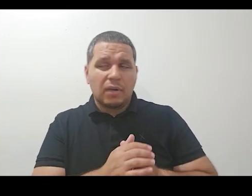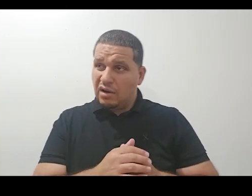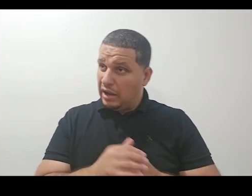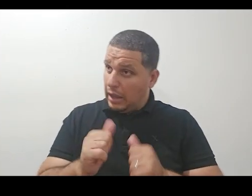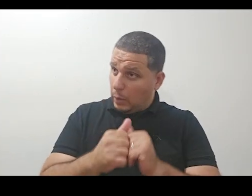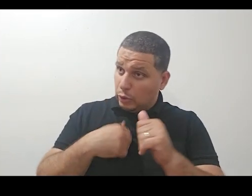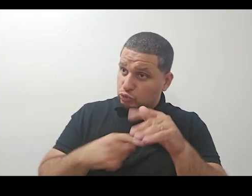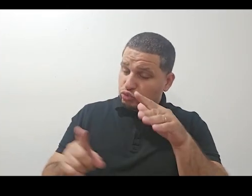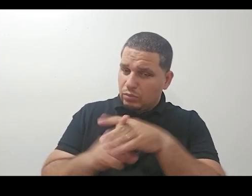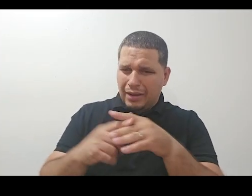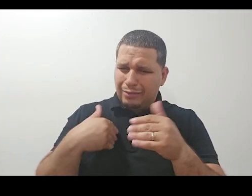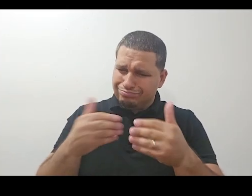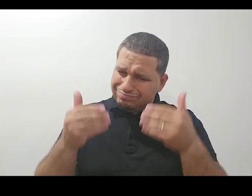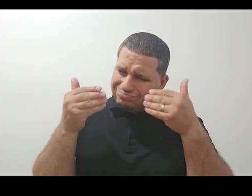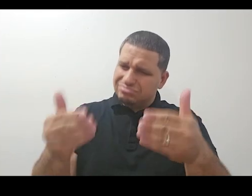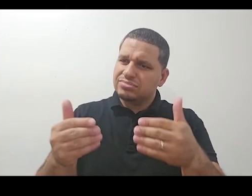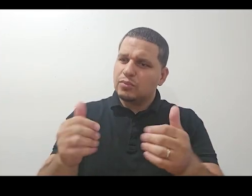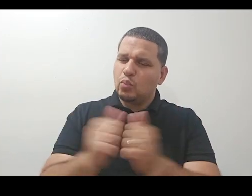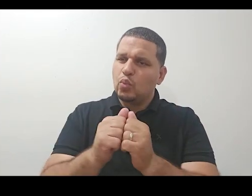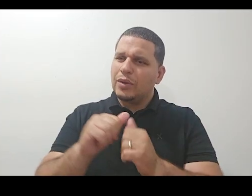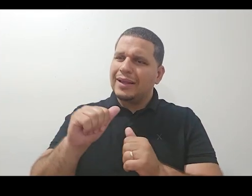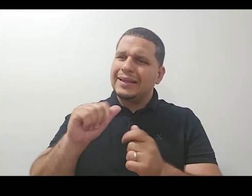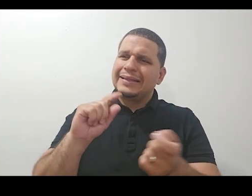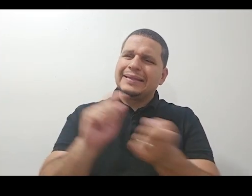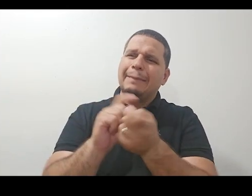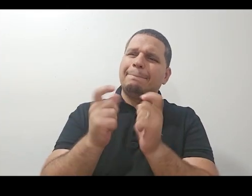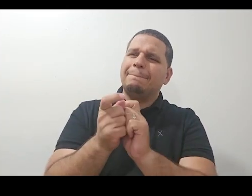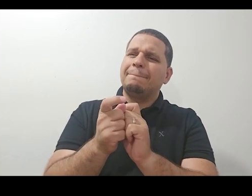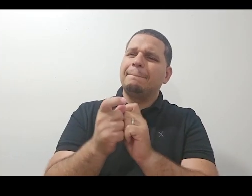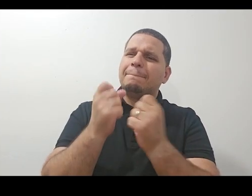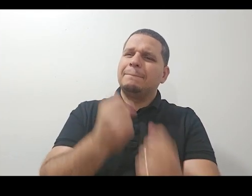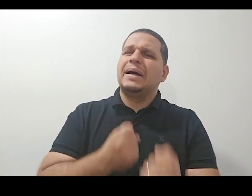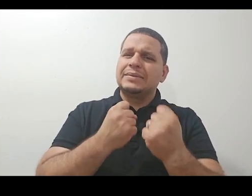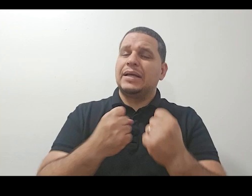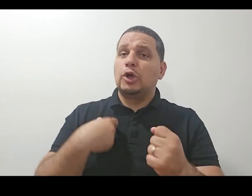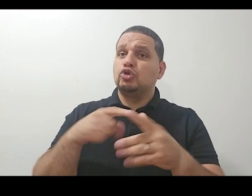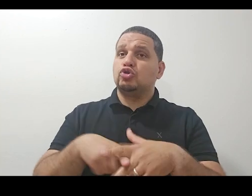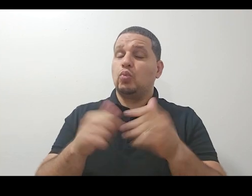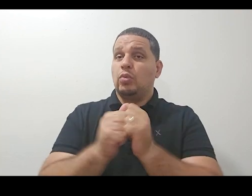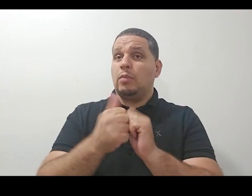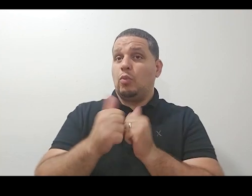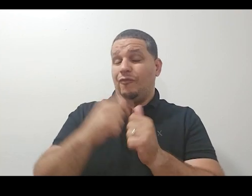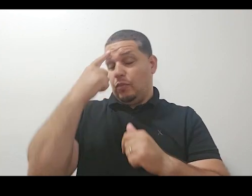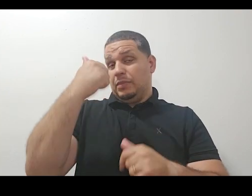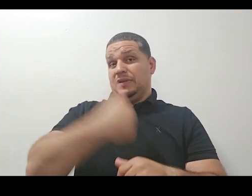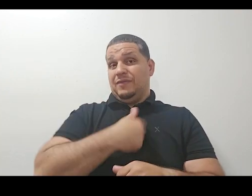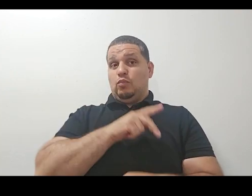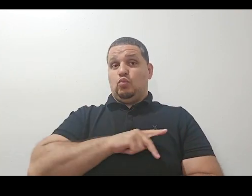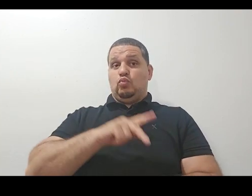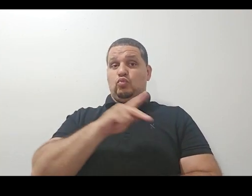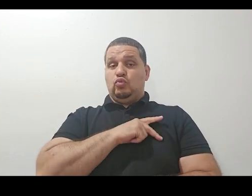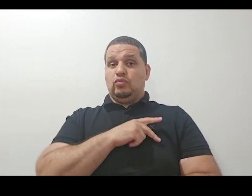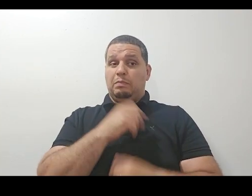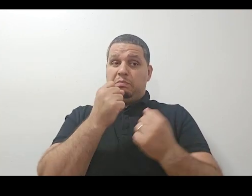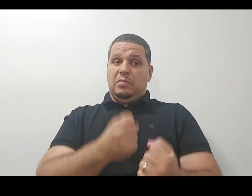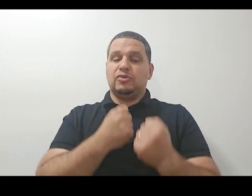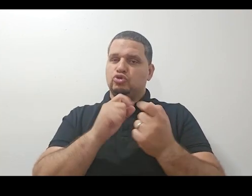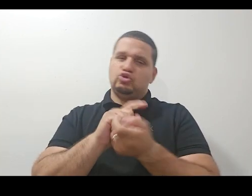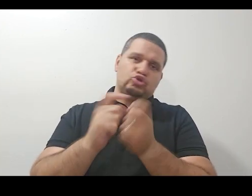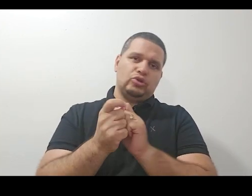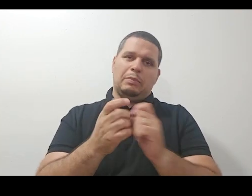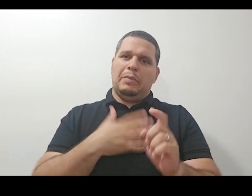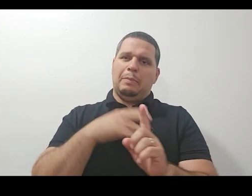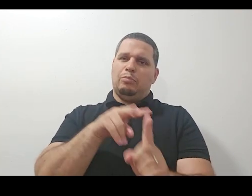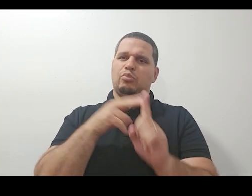do I show up? I push myself. I do it in adaptive boxing. So I started with sports. I speak for me, right? Adaptive boxing changed